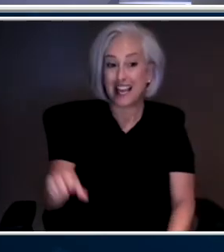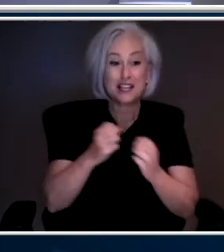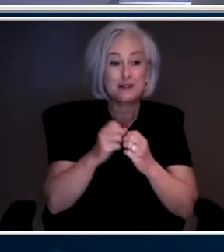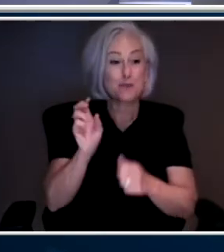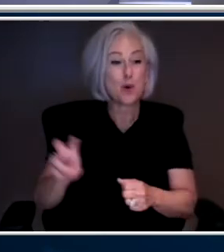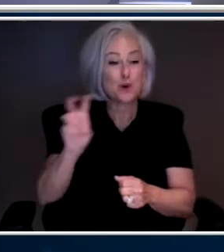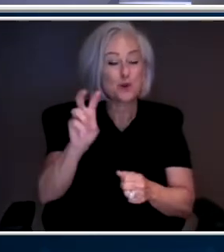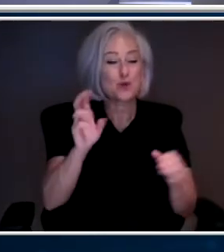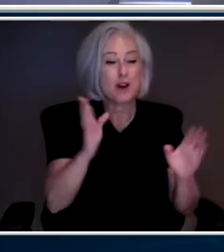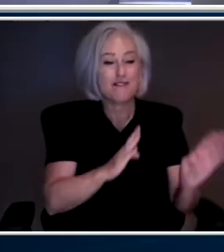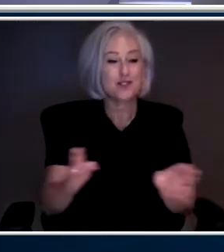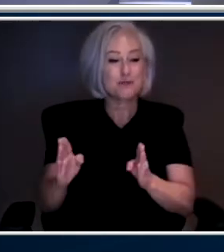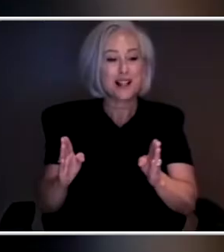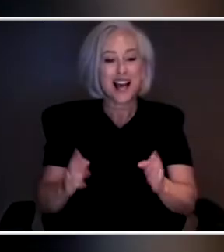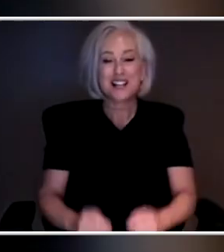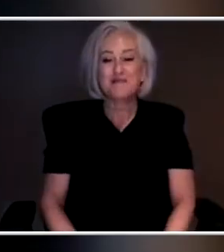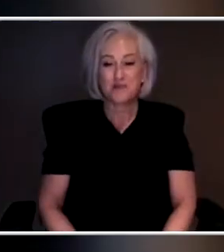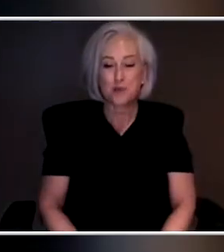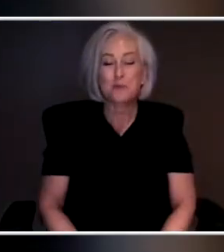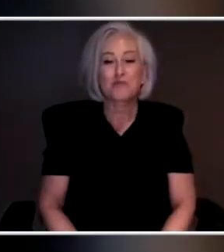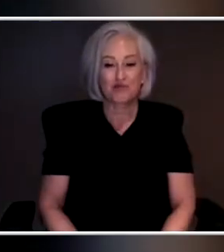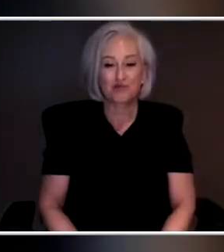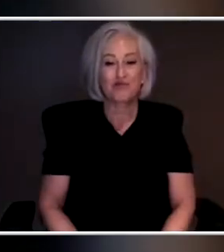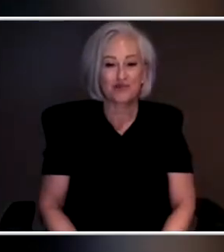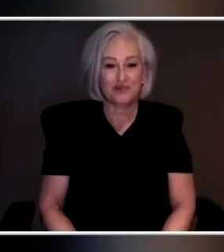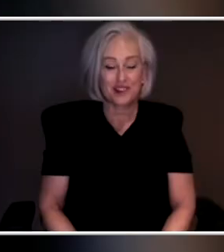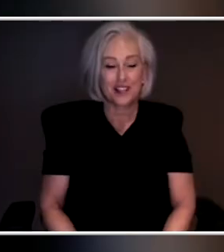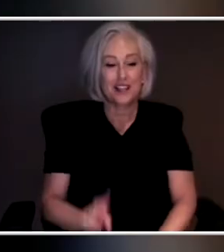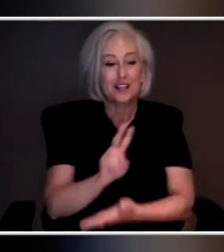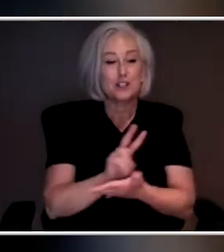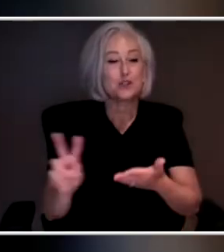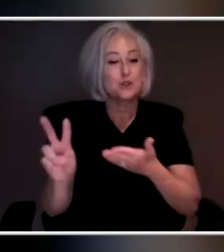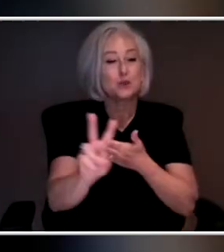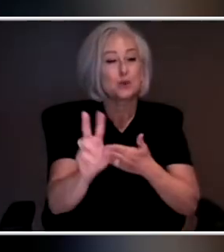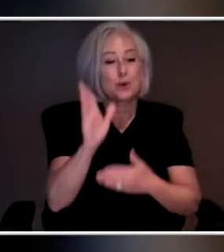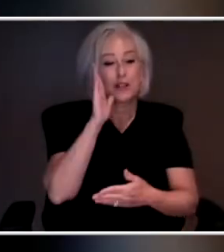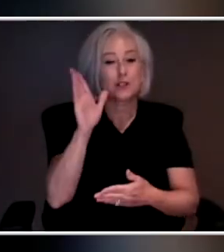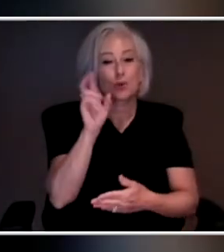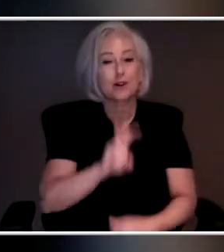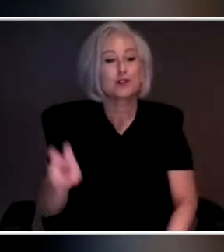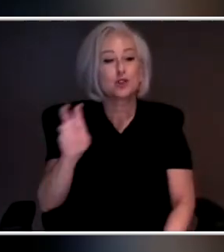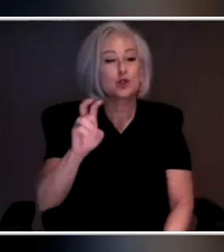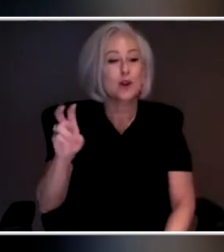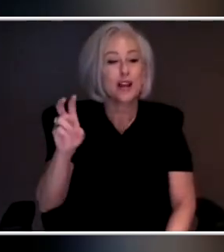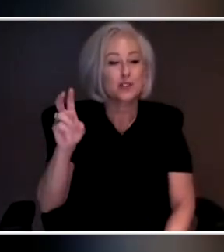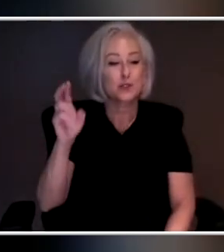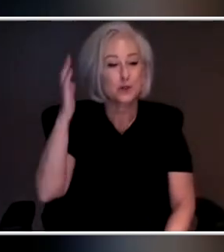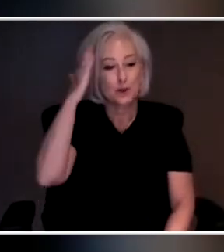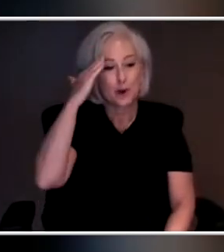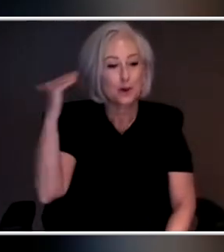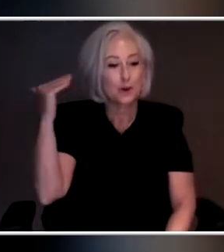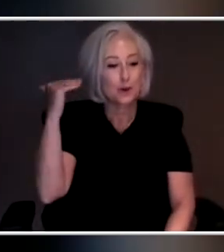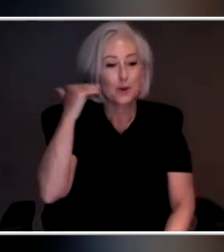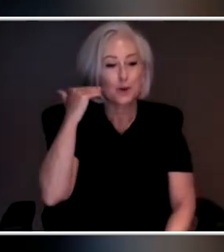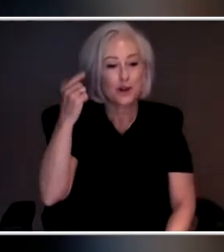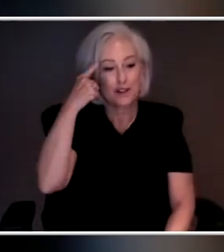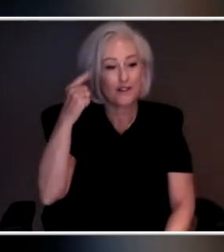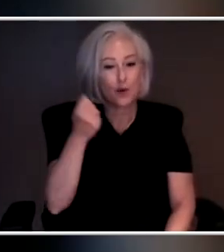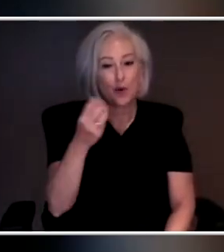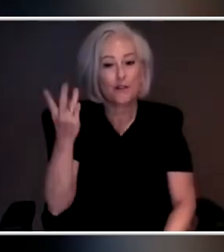to next? Oh, yeah. In 2 weeks, I'm heading to Seoul, Korea for just a few days, but then